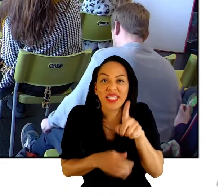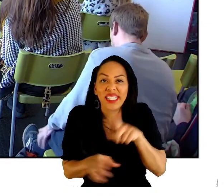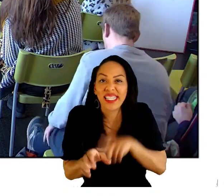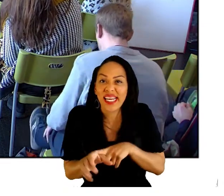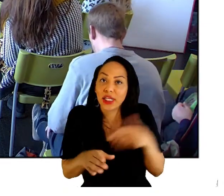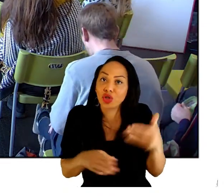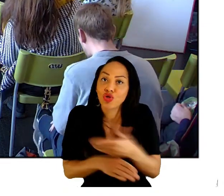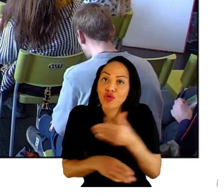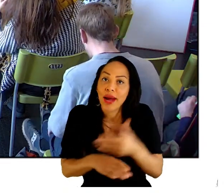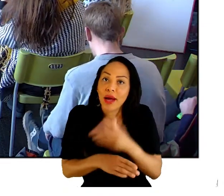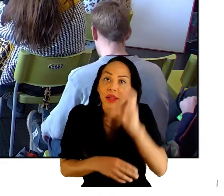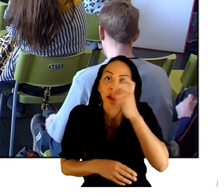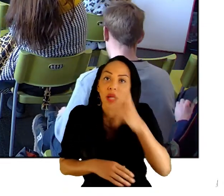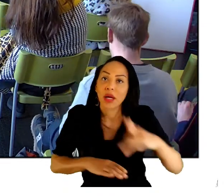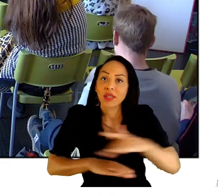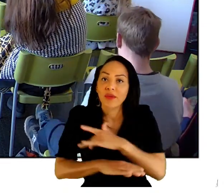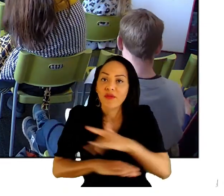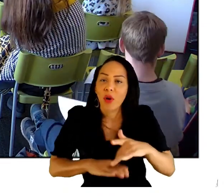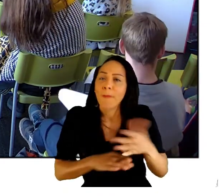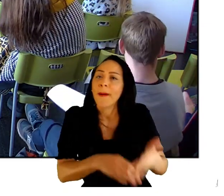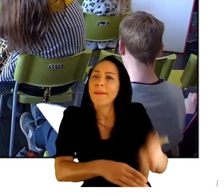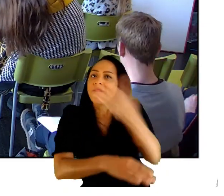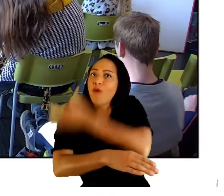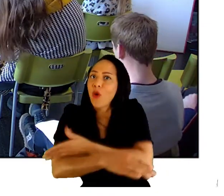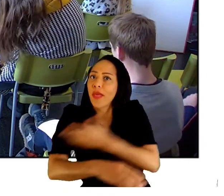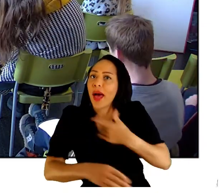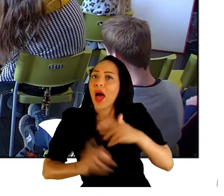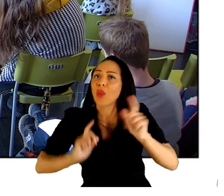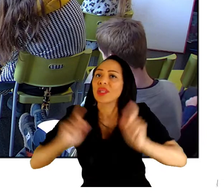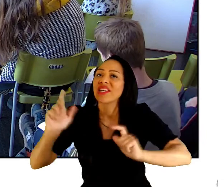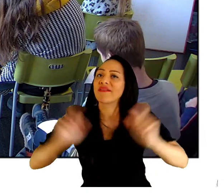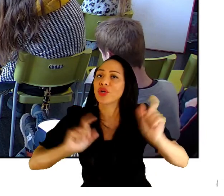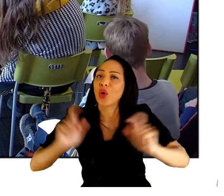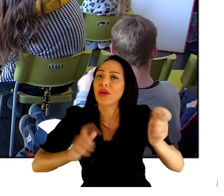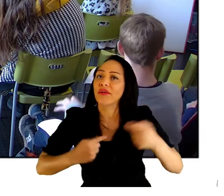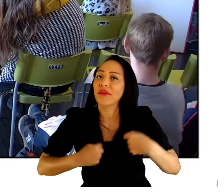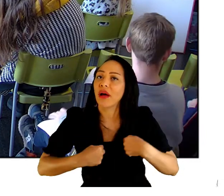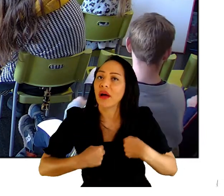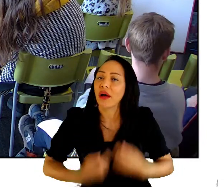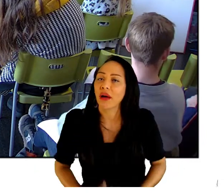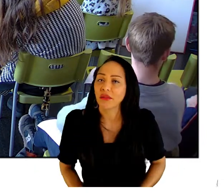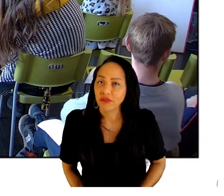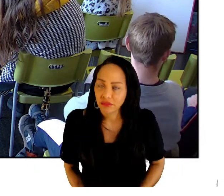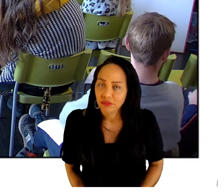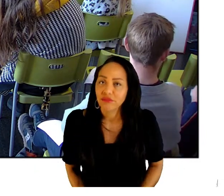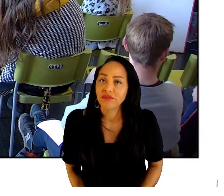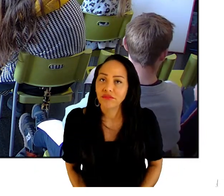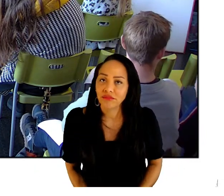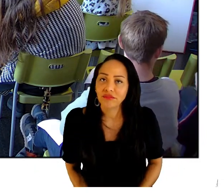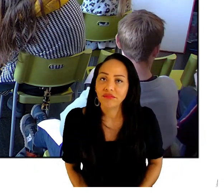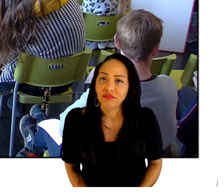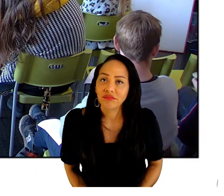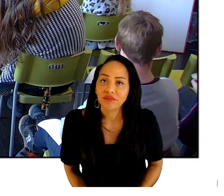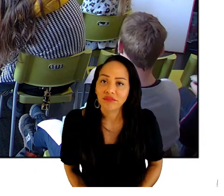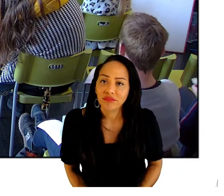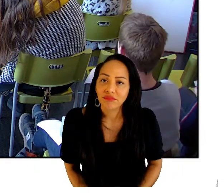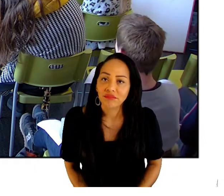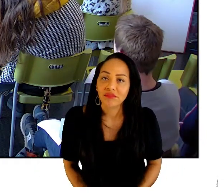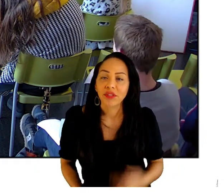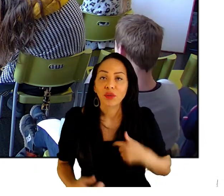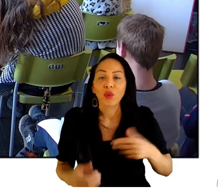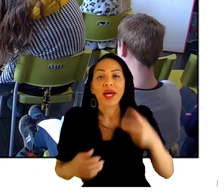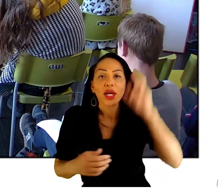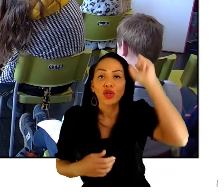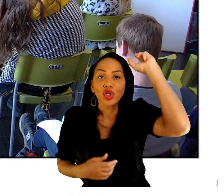before that, I was a photographer and working on the student newspaper in Sheffield, where I know